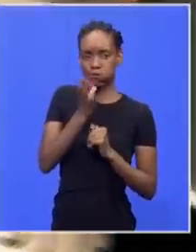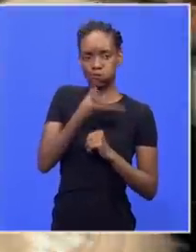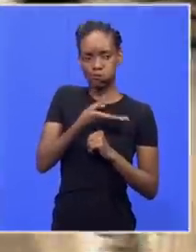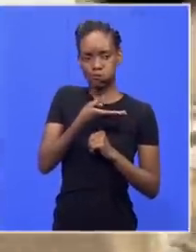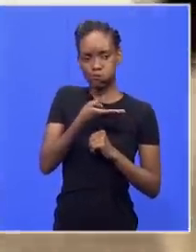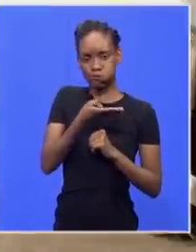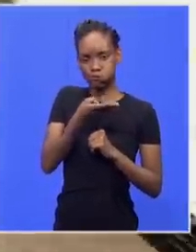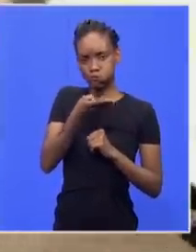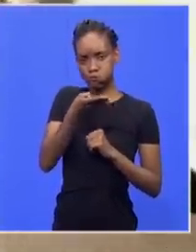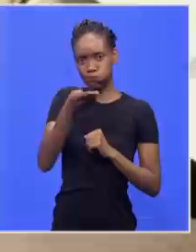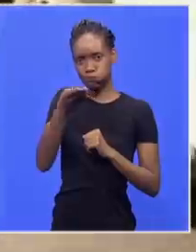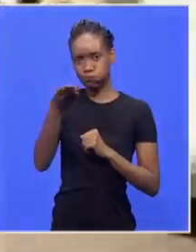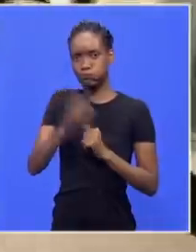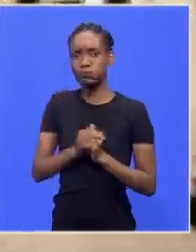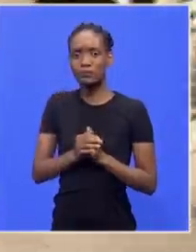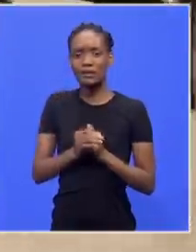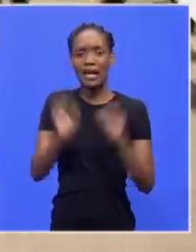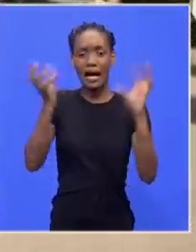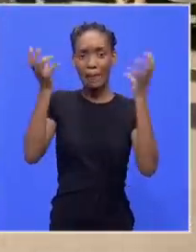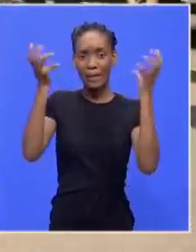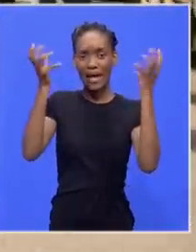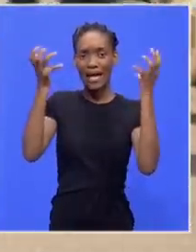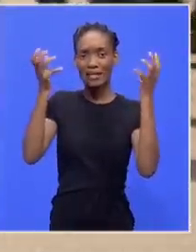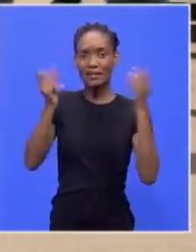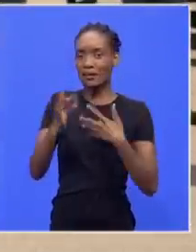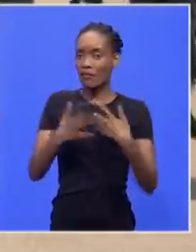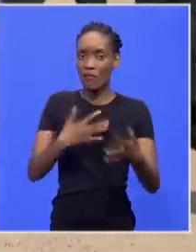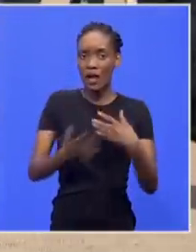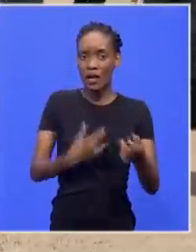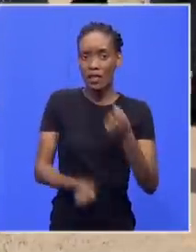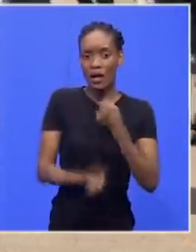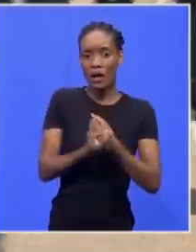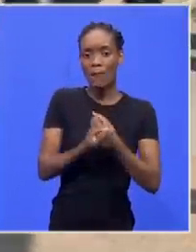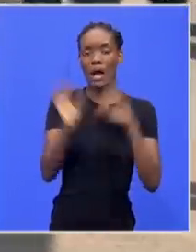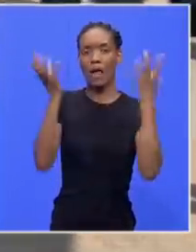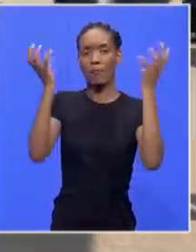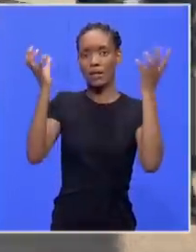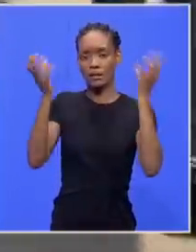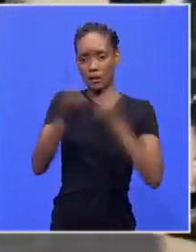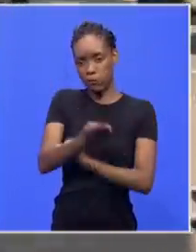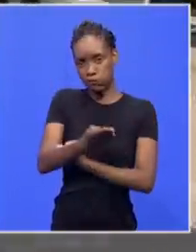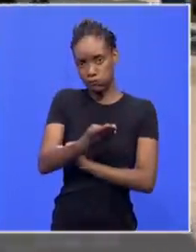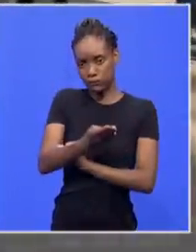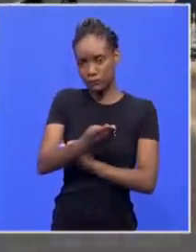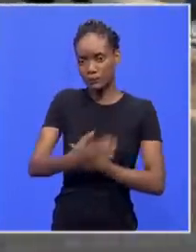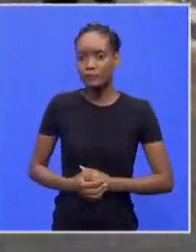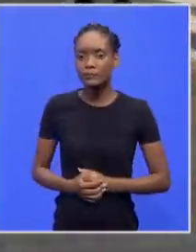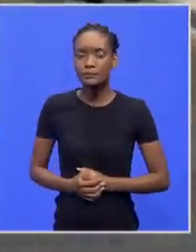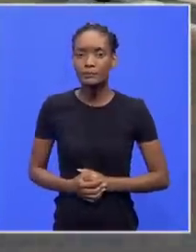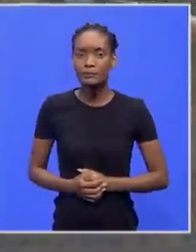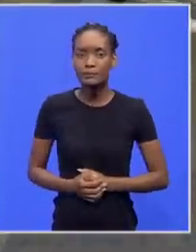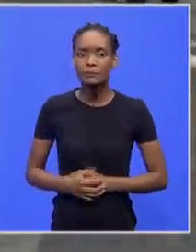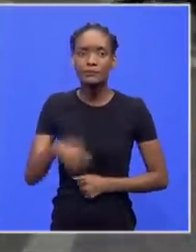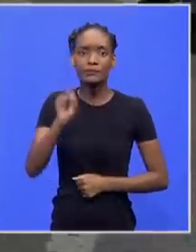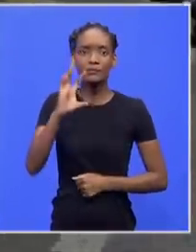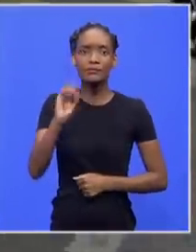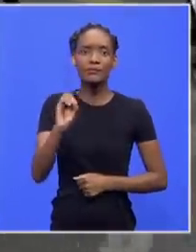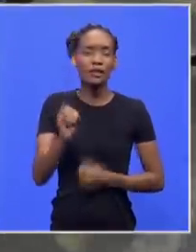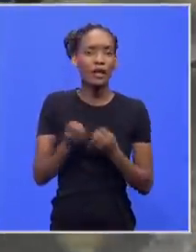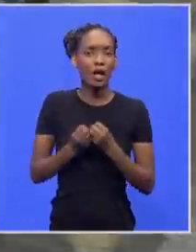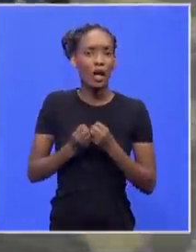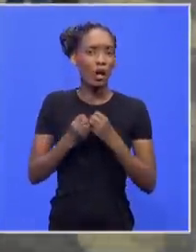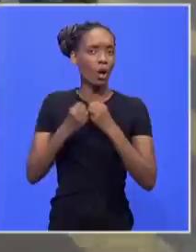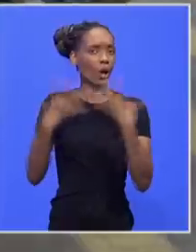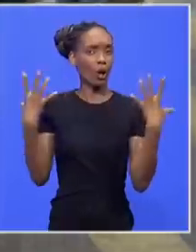with ambulances in case anything happens here. So a lot of enforcement,